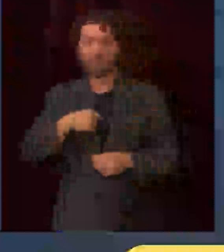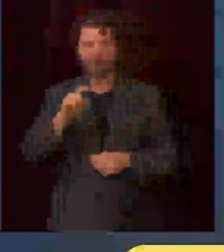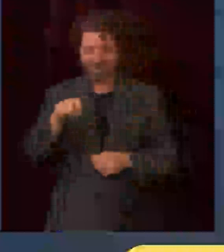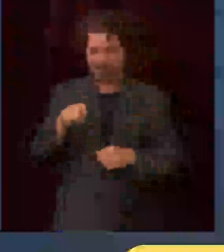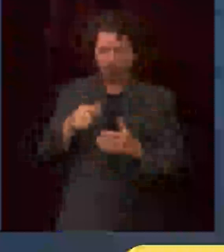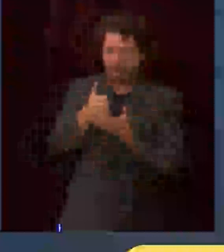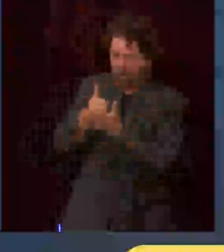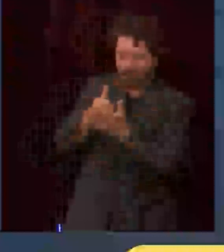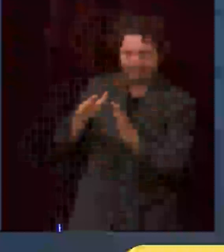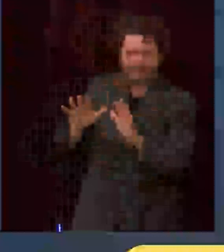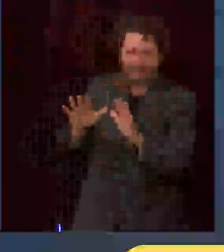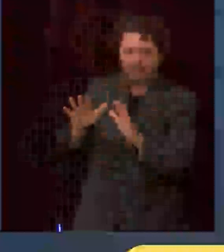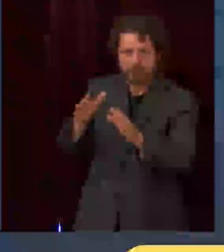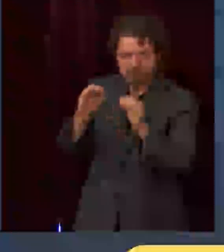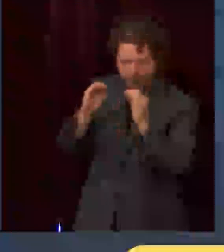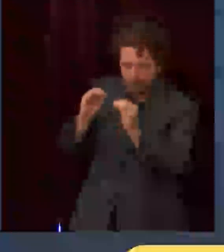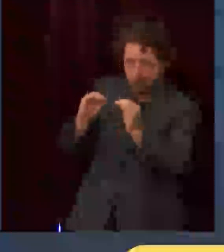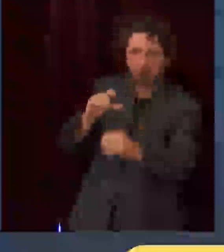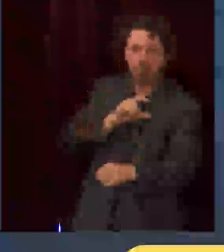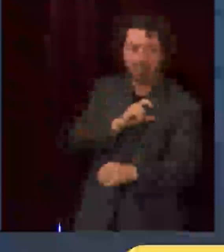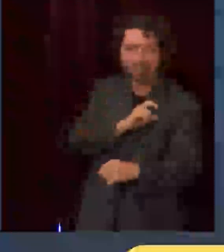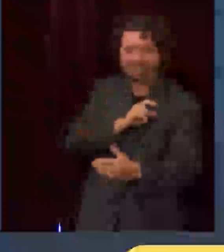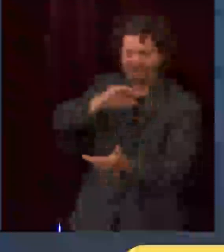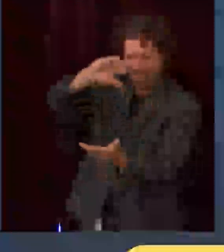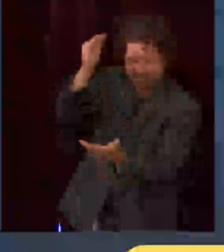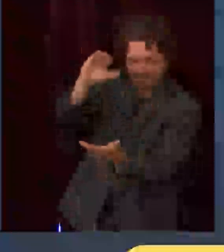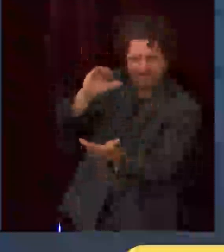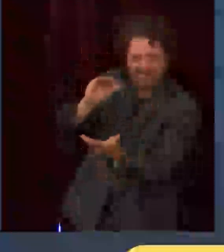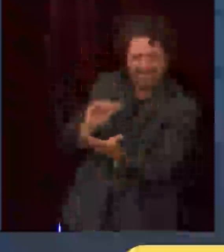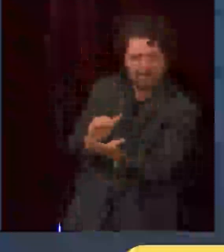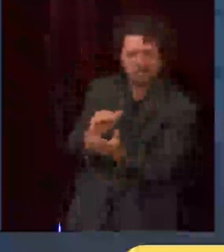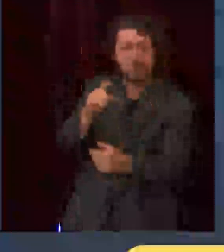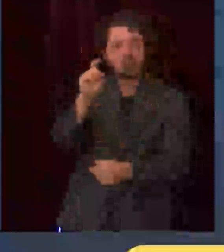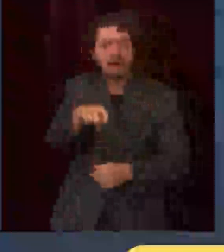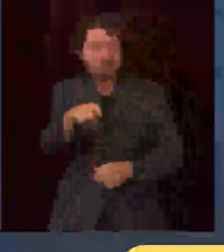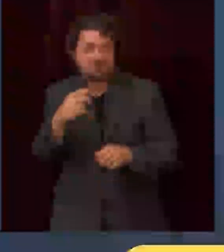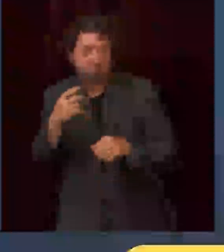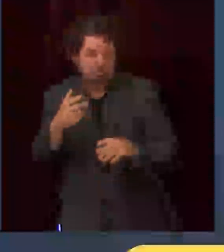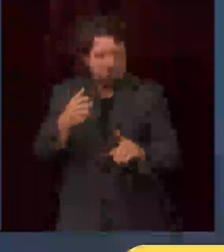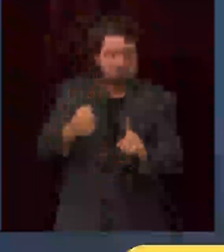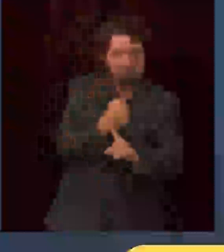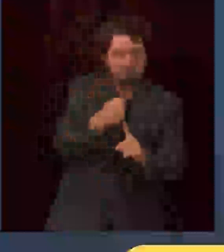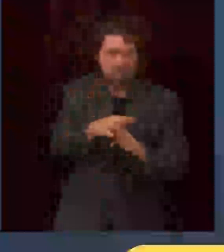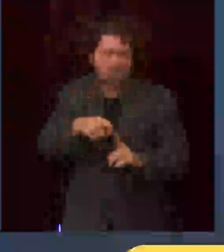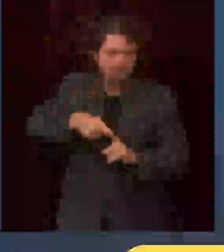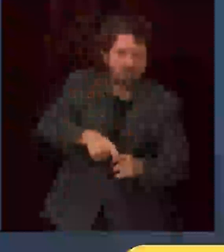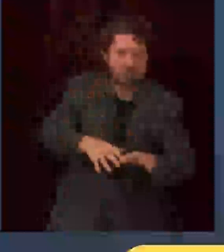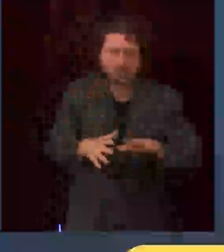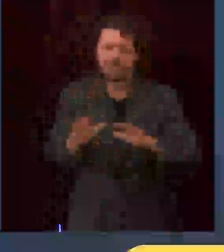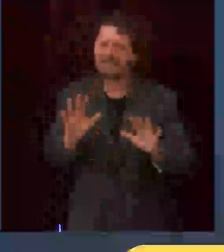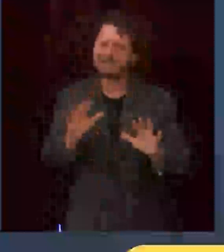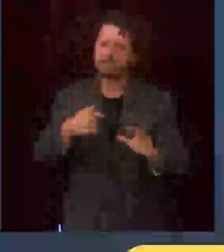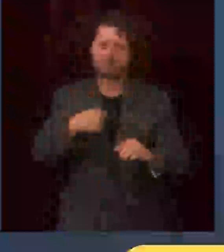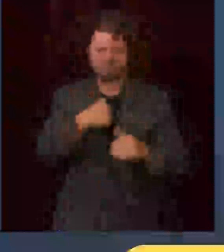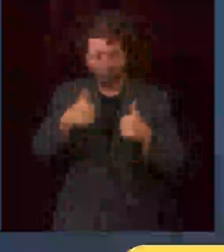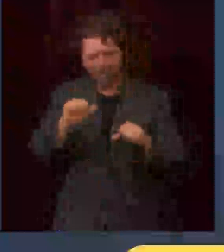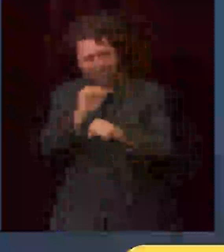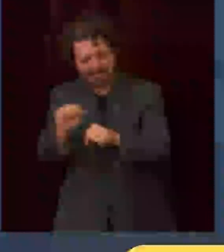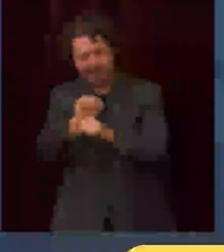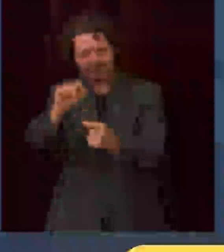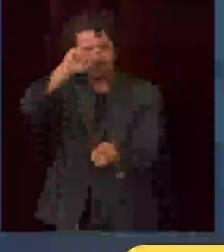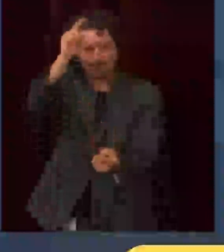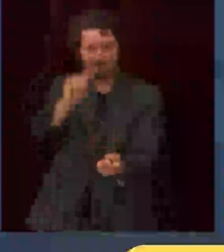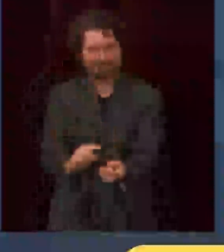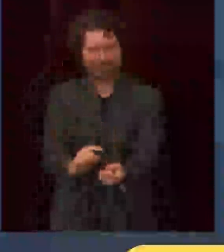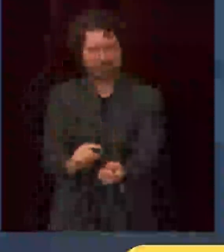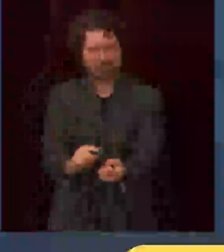direction. With that, I want to happy stand for questions, and John Weisman and the doctor is also available. First question